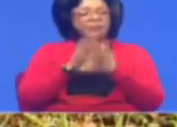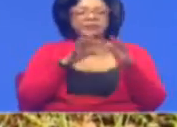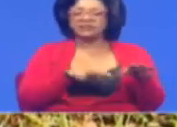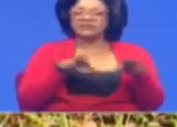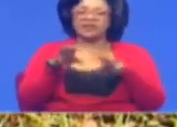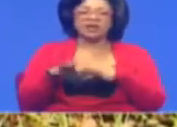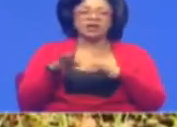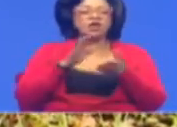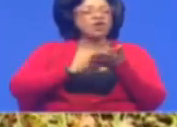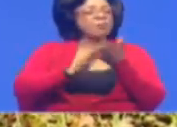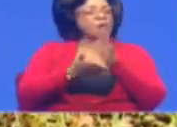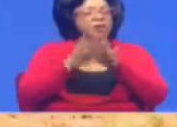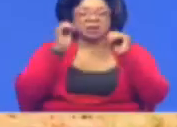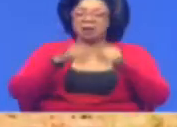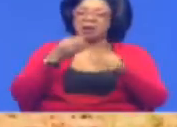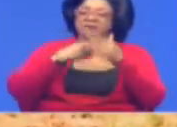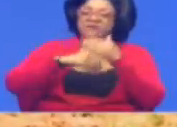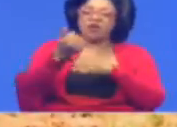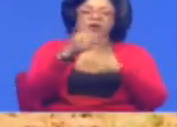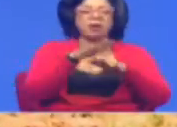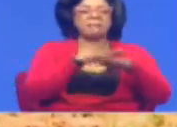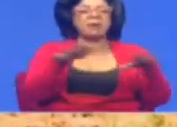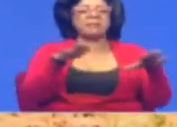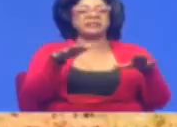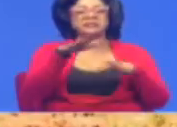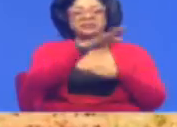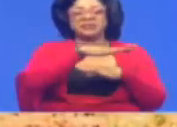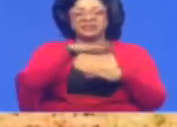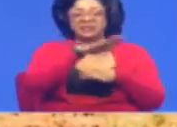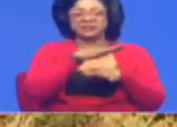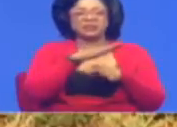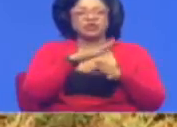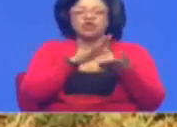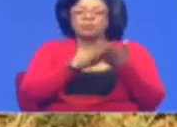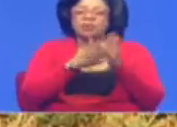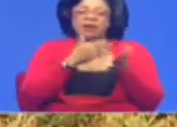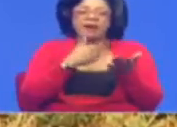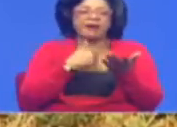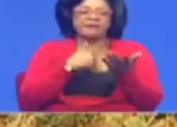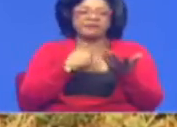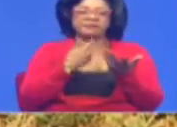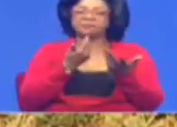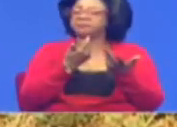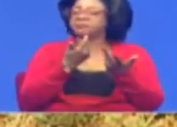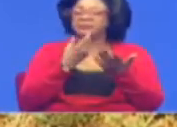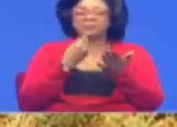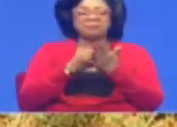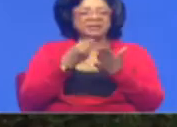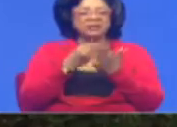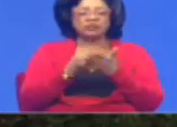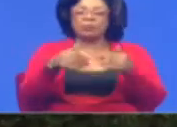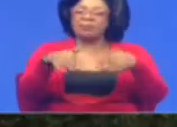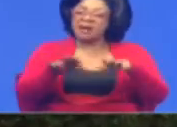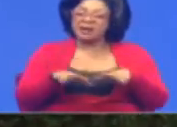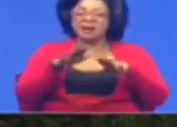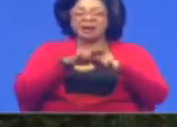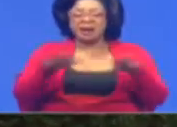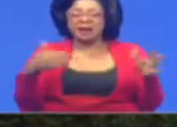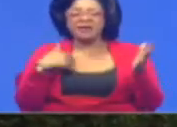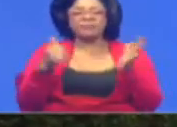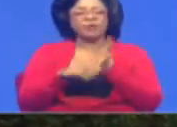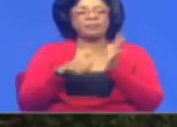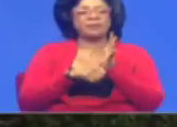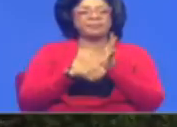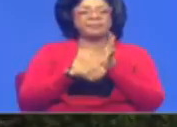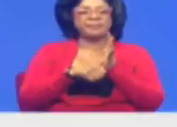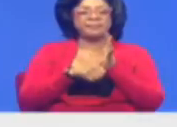afford huko permanent. Not everyone has places to bury their loved ones. Mashamba inaleta shida.